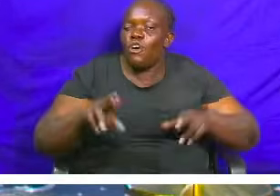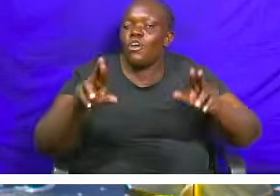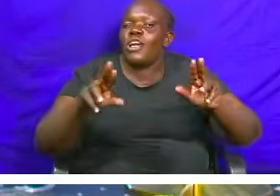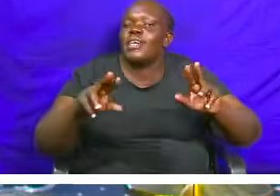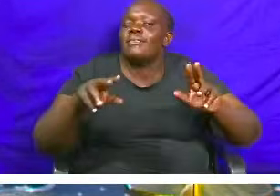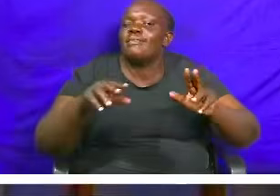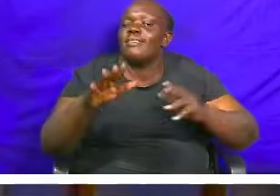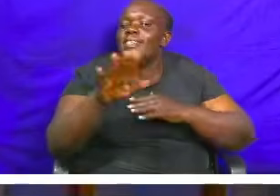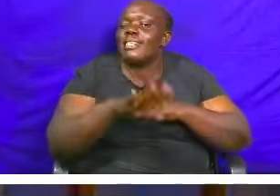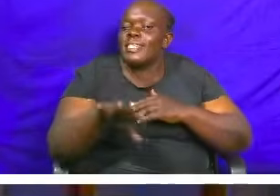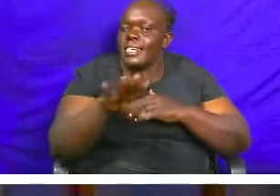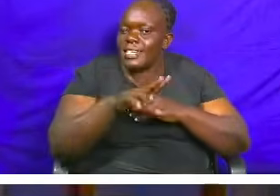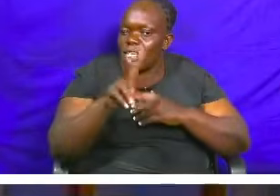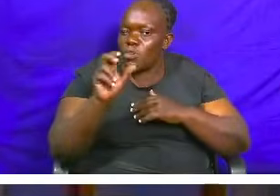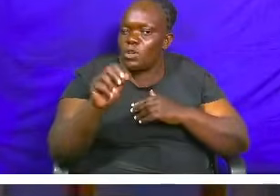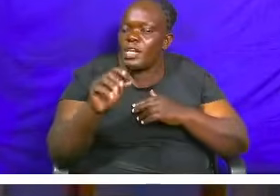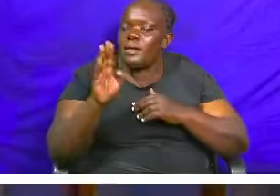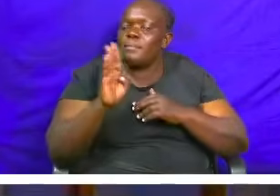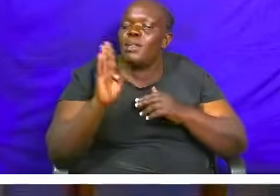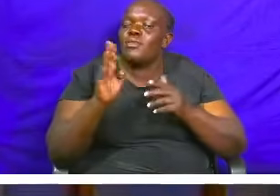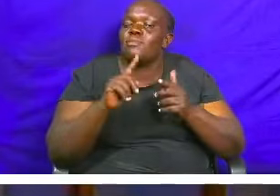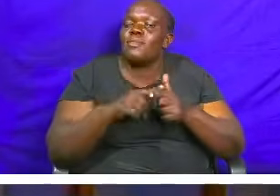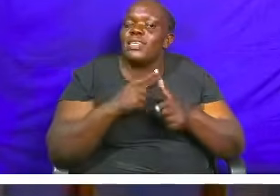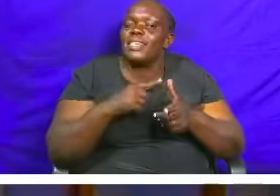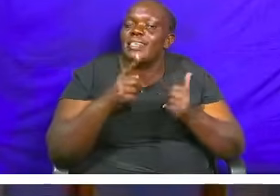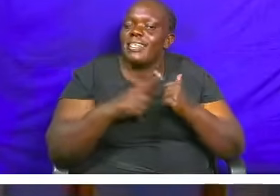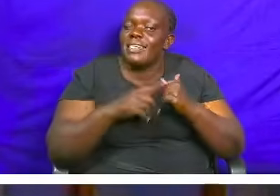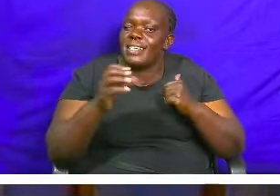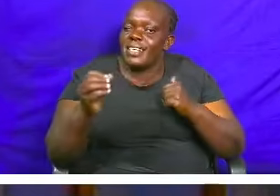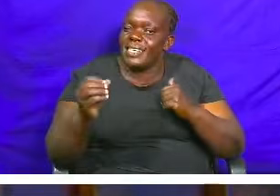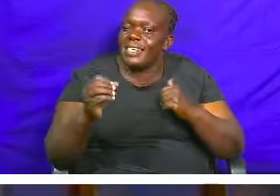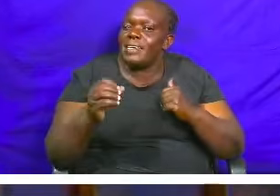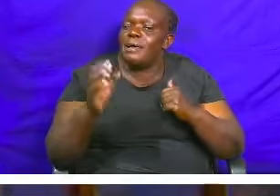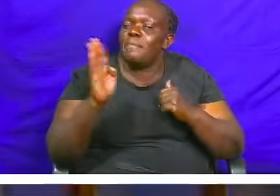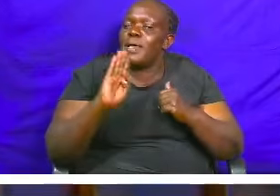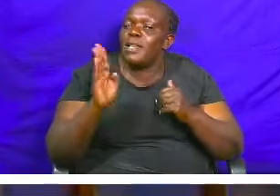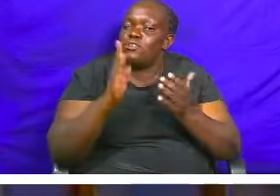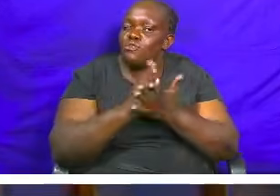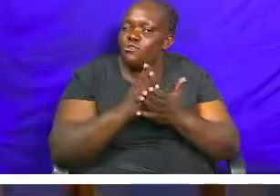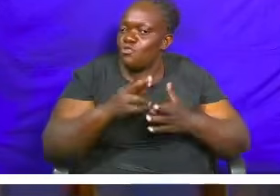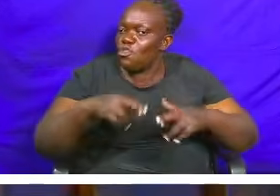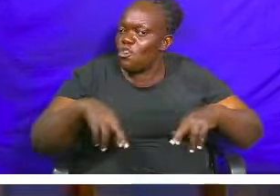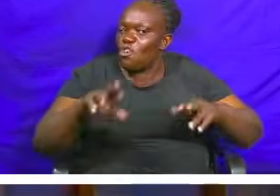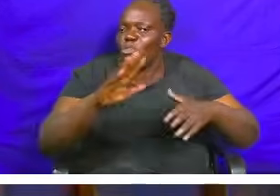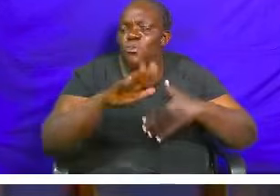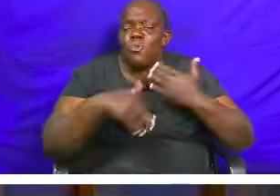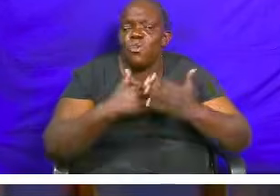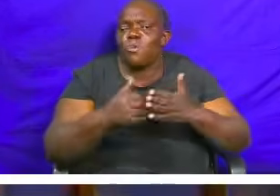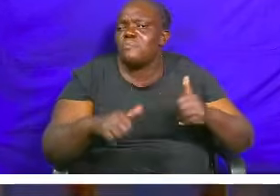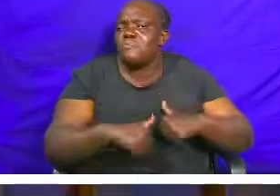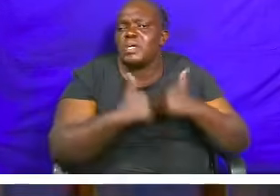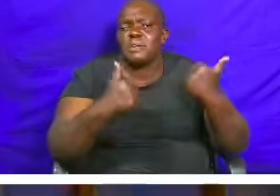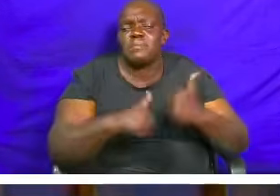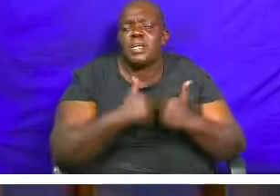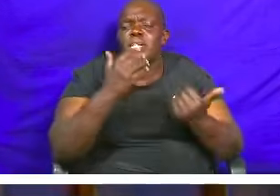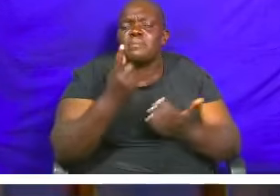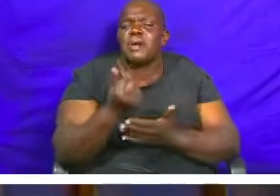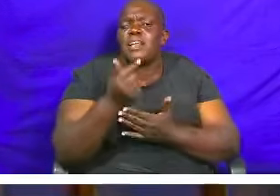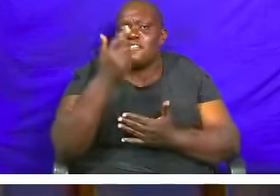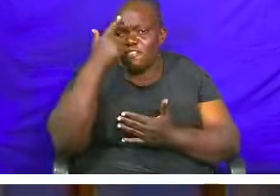bills of 656 billion when we came in, because roads were all stalled. Exactly. So that money for anybody